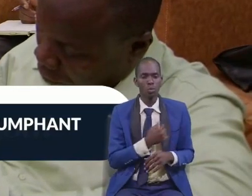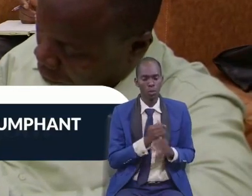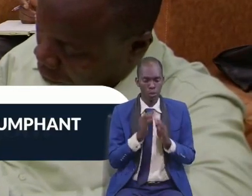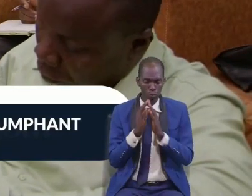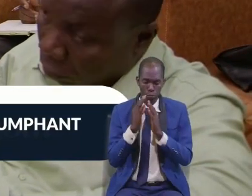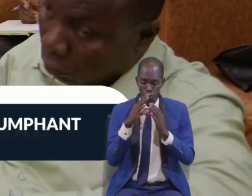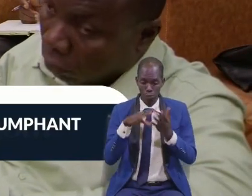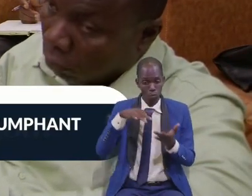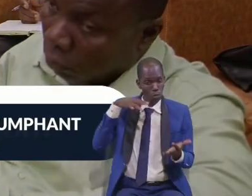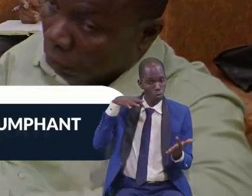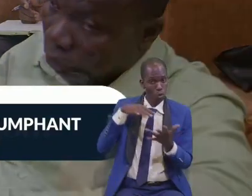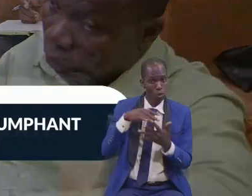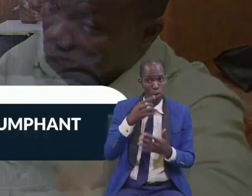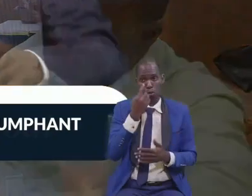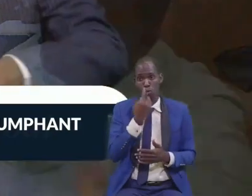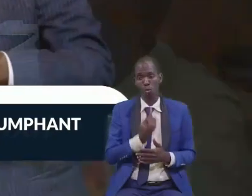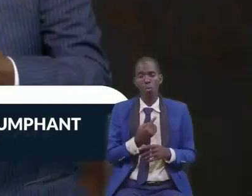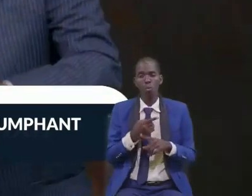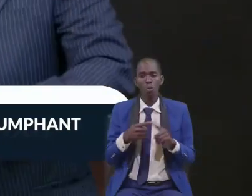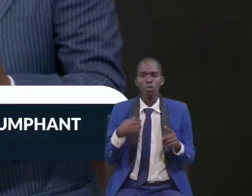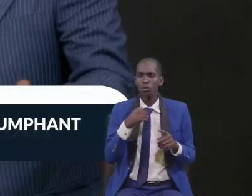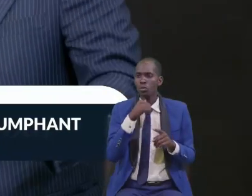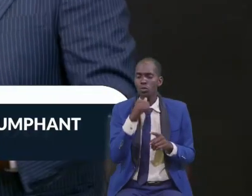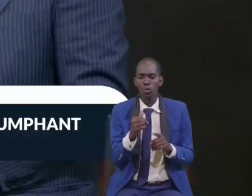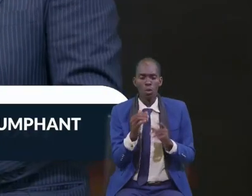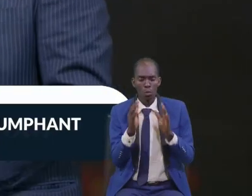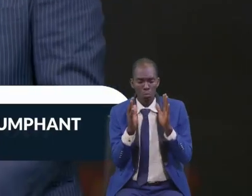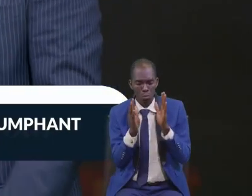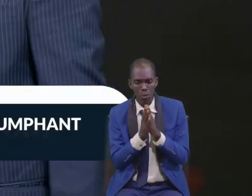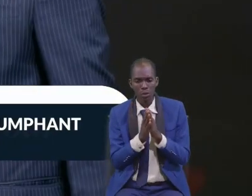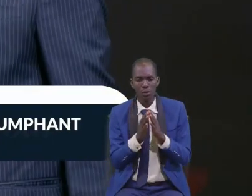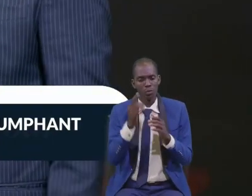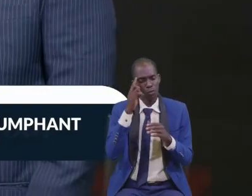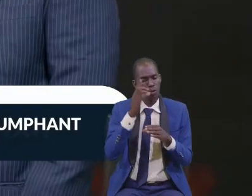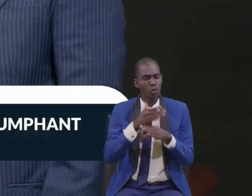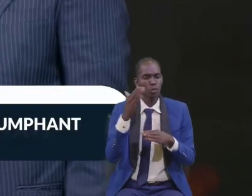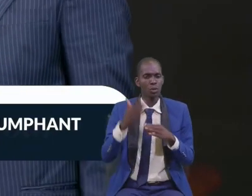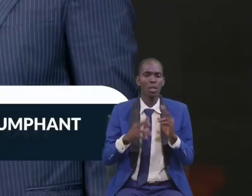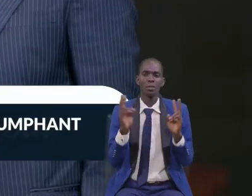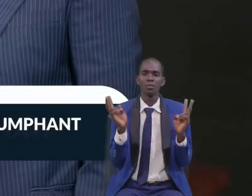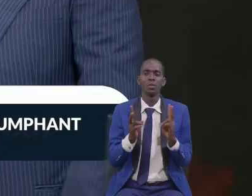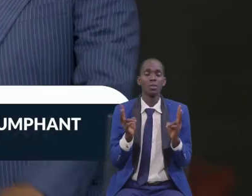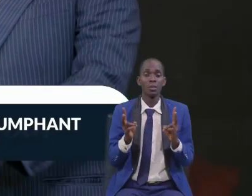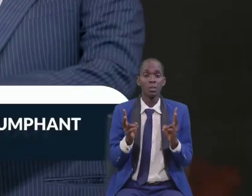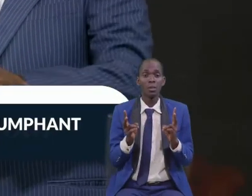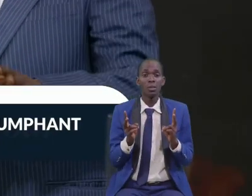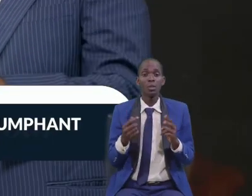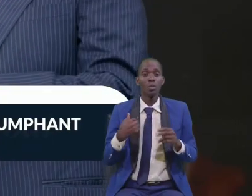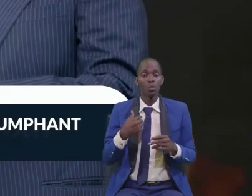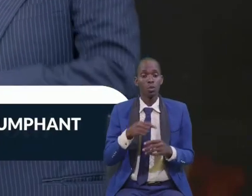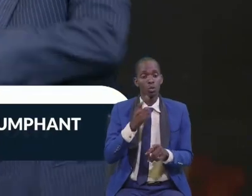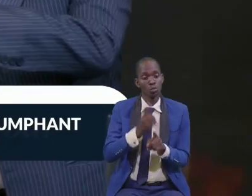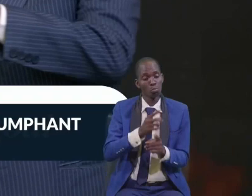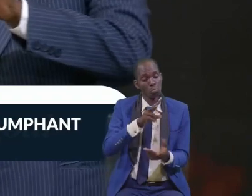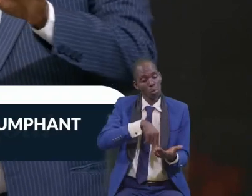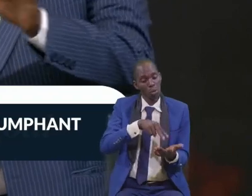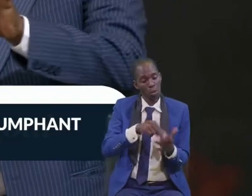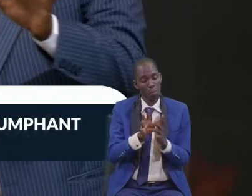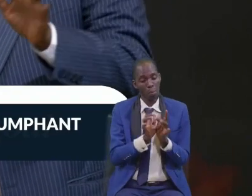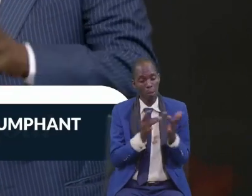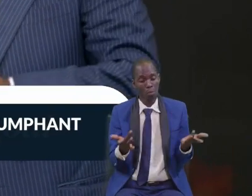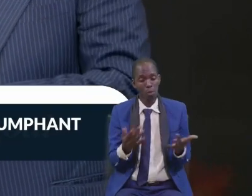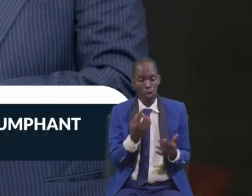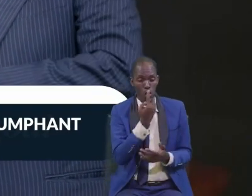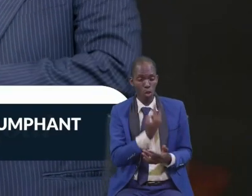bring total victory. Just reading the Bible alone will not bring complete victory. If you